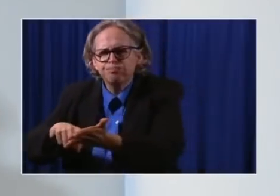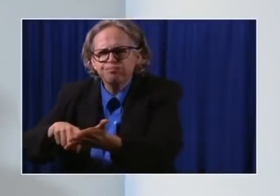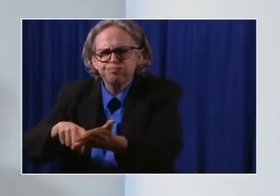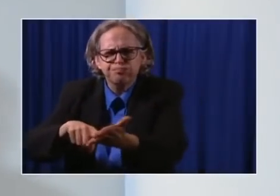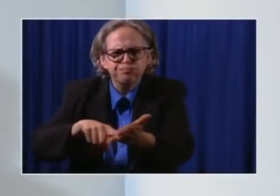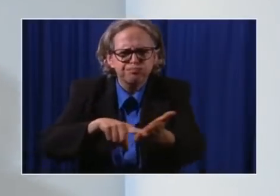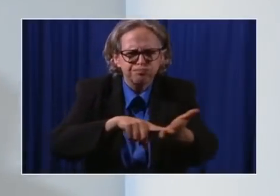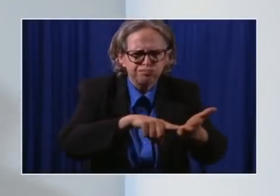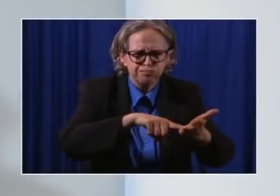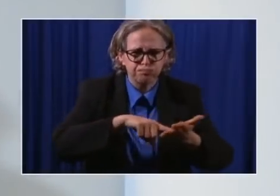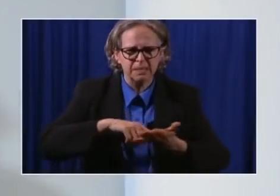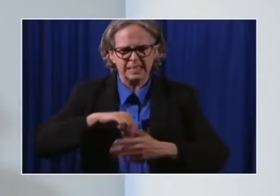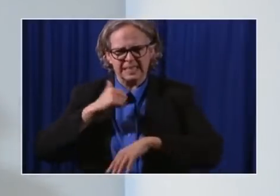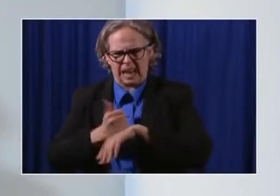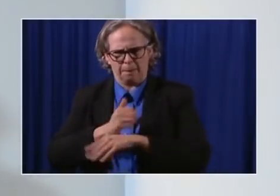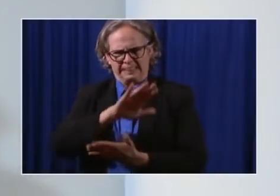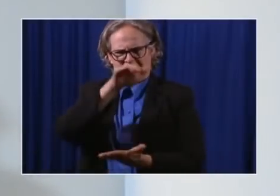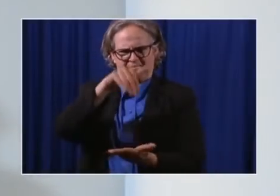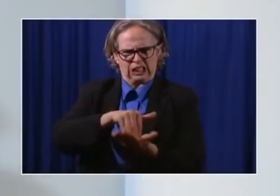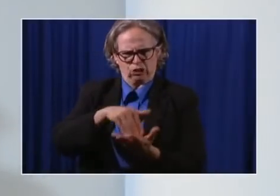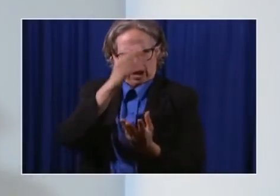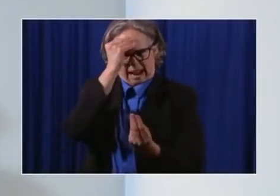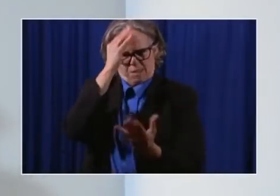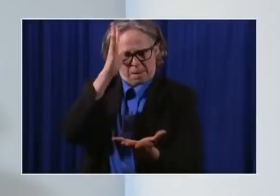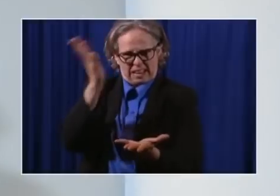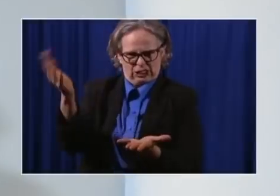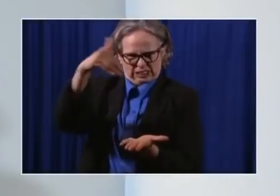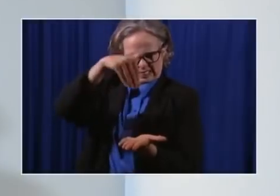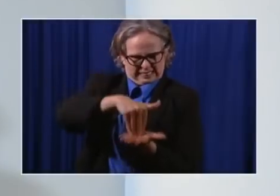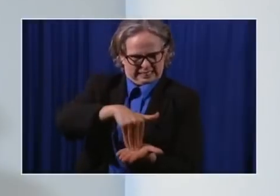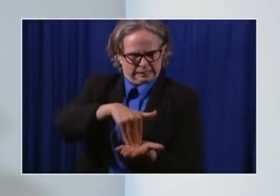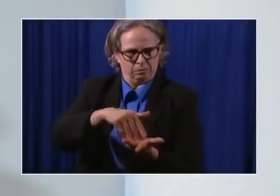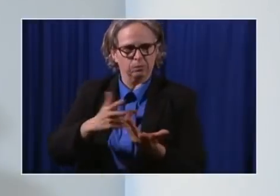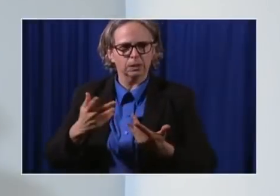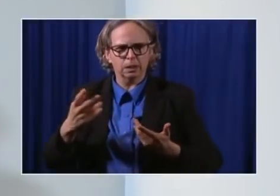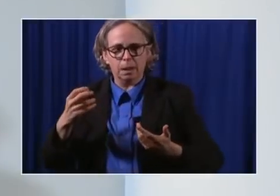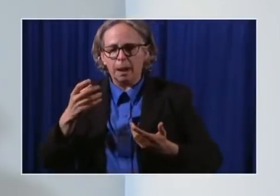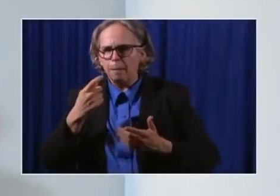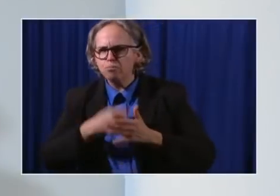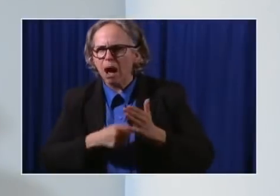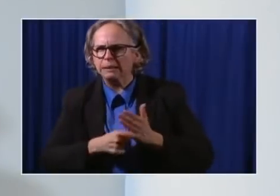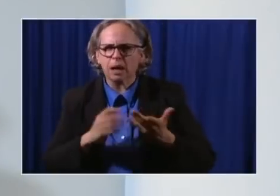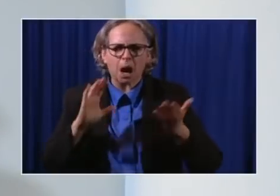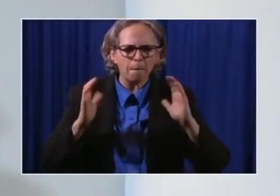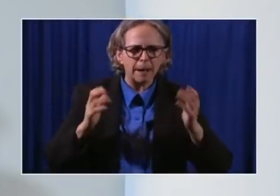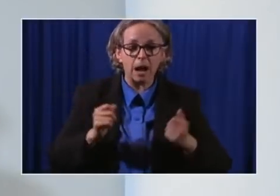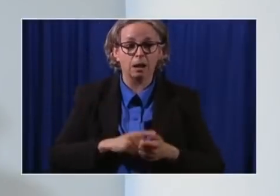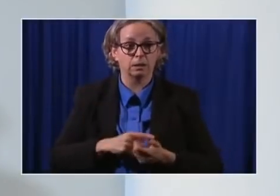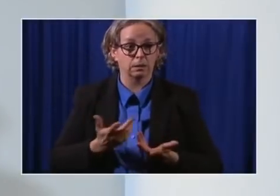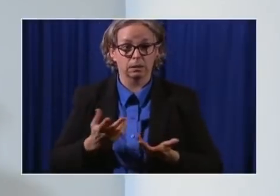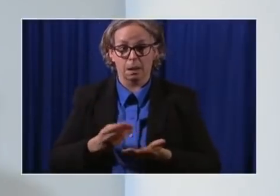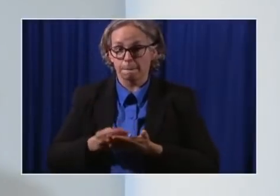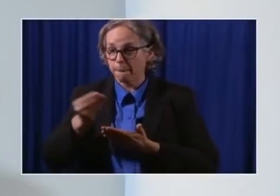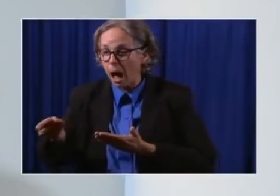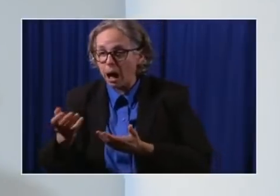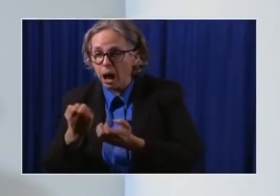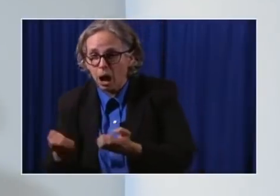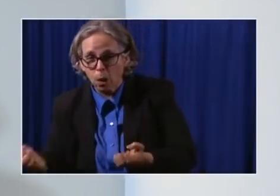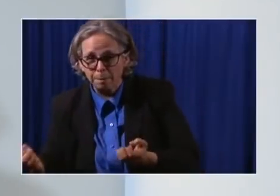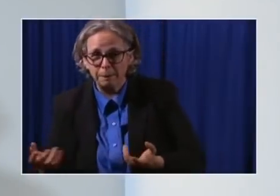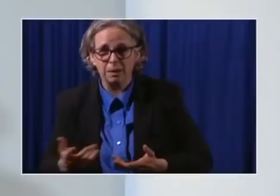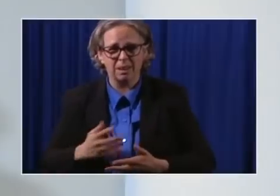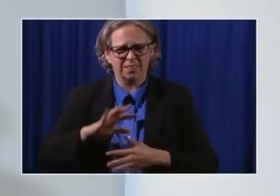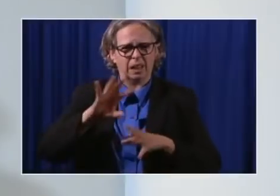information, purchase hotspots, equipment to help provide internet for students at home. And so in response to that need, we are issuing